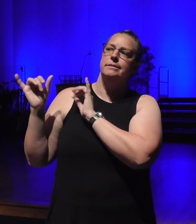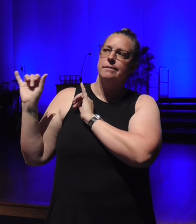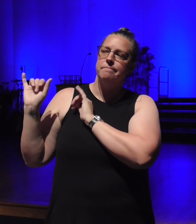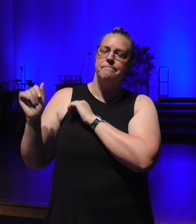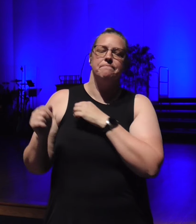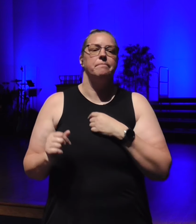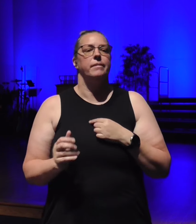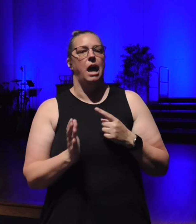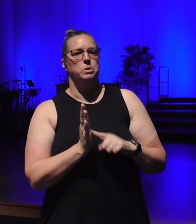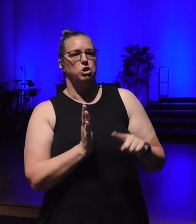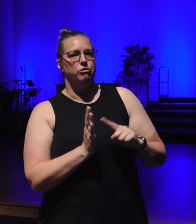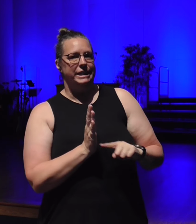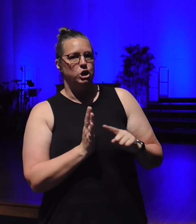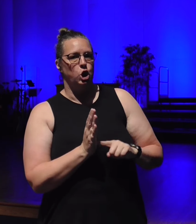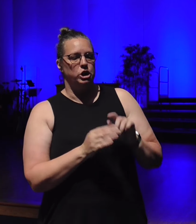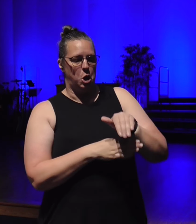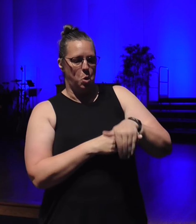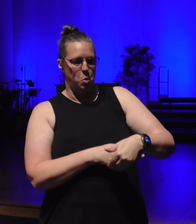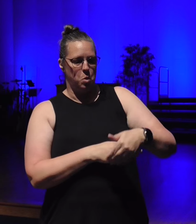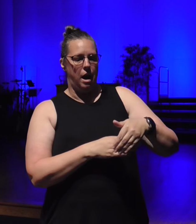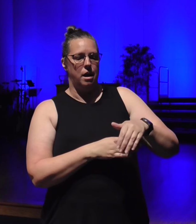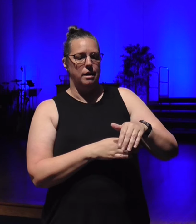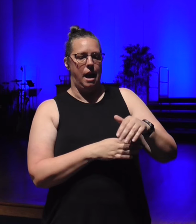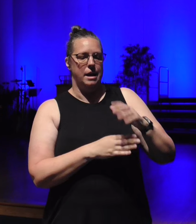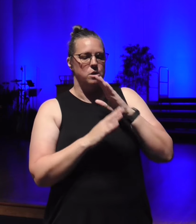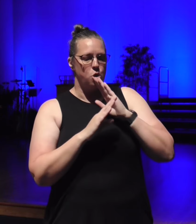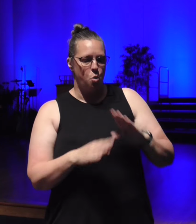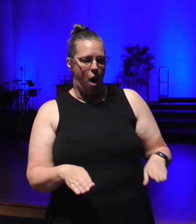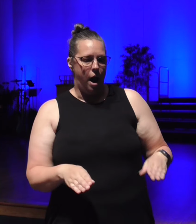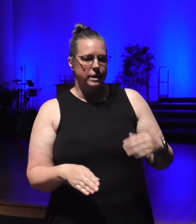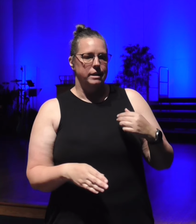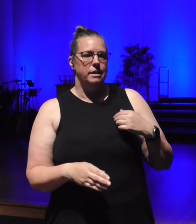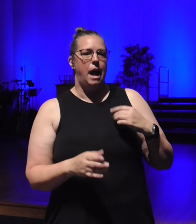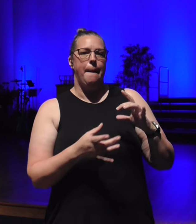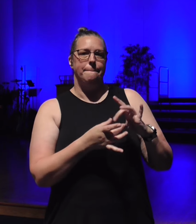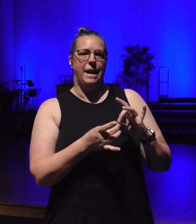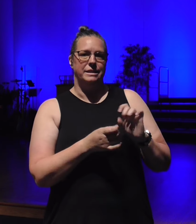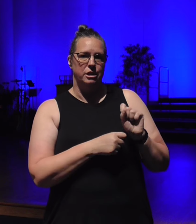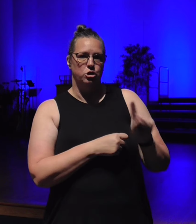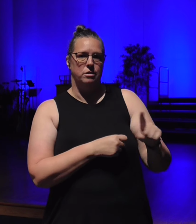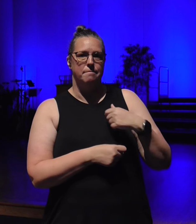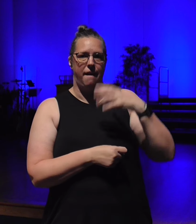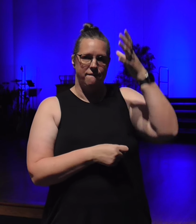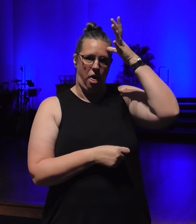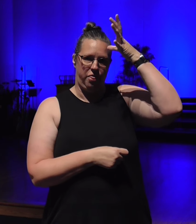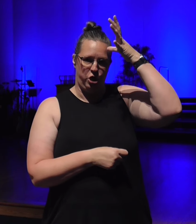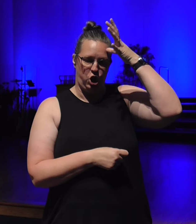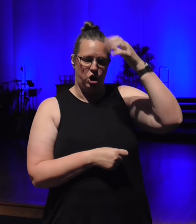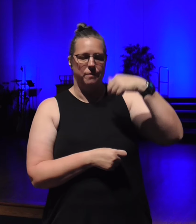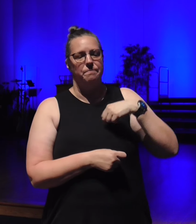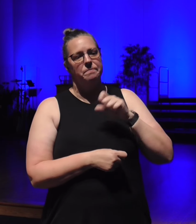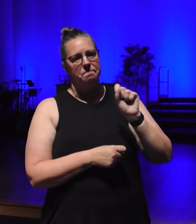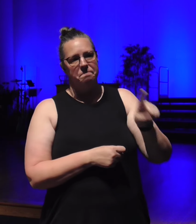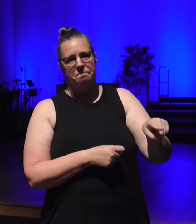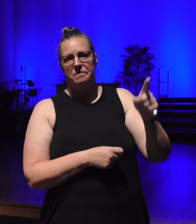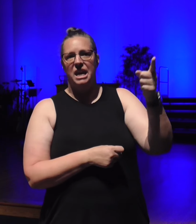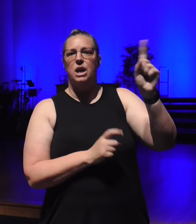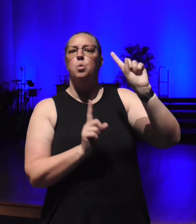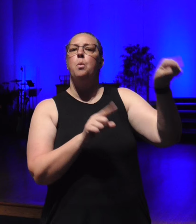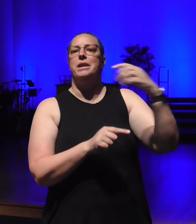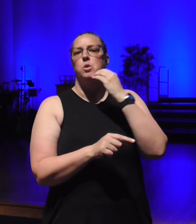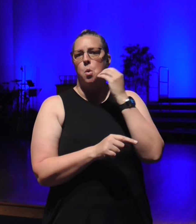quiet evening, I messaged my father, who spends time each year on my childhood farm, and he has built a